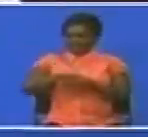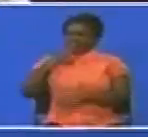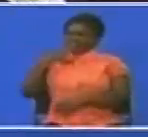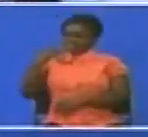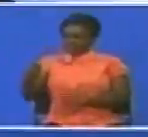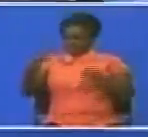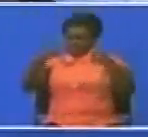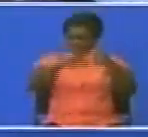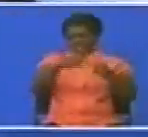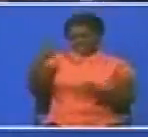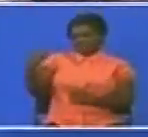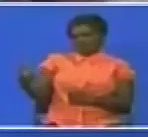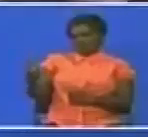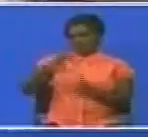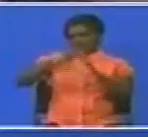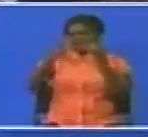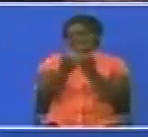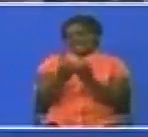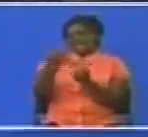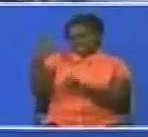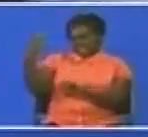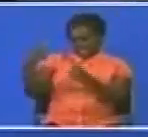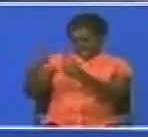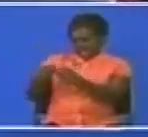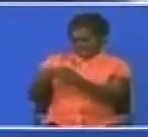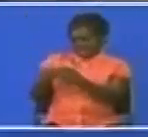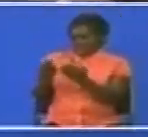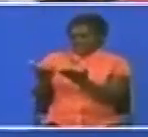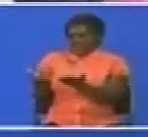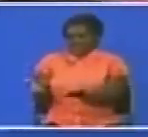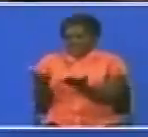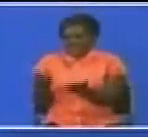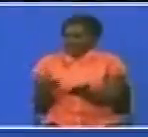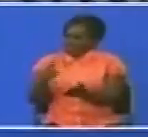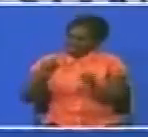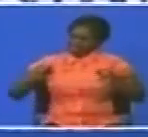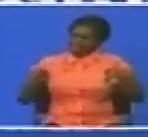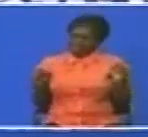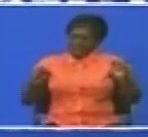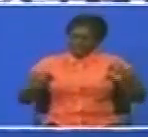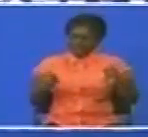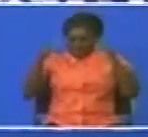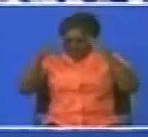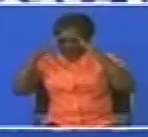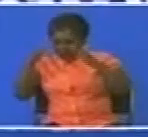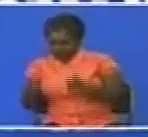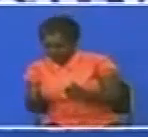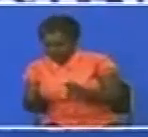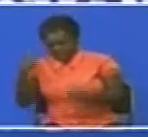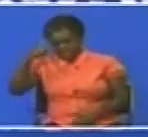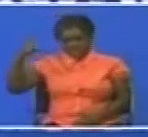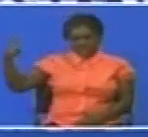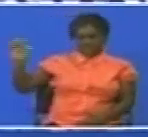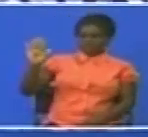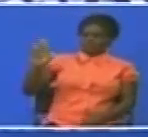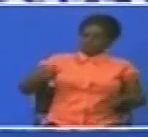marks in her KCP exams in the year 2011, Warda is immensely grateful. The focus you have, the dreams you have in your